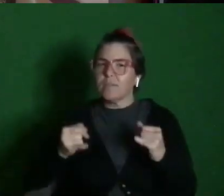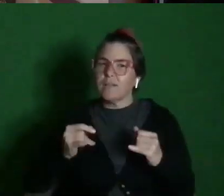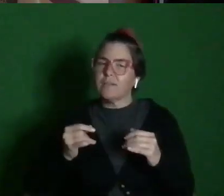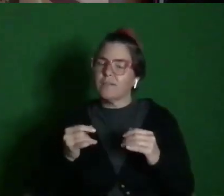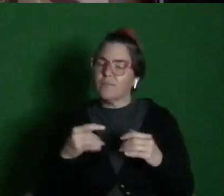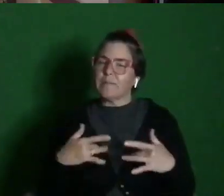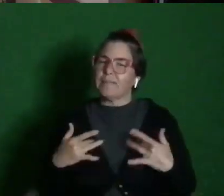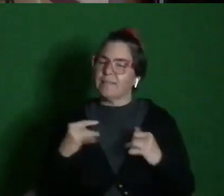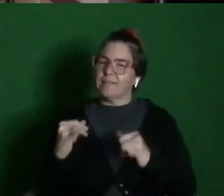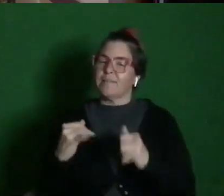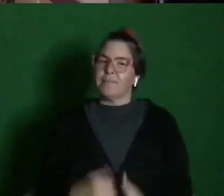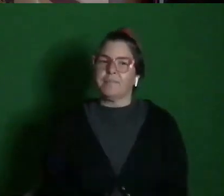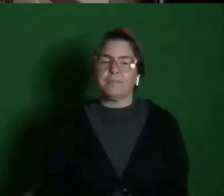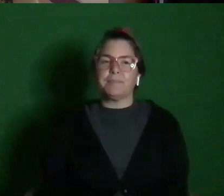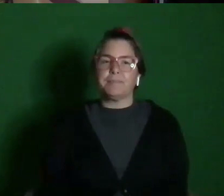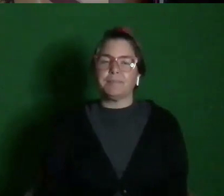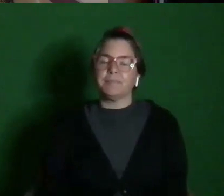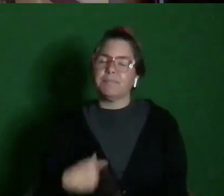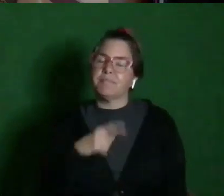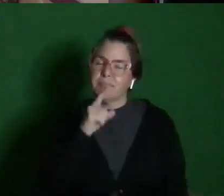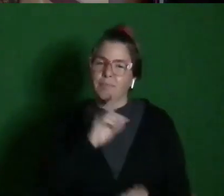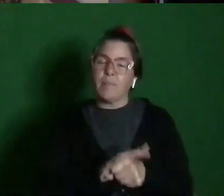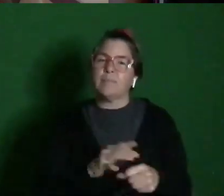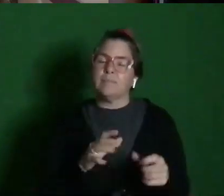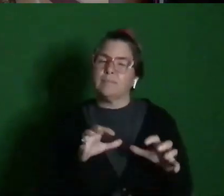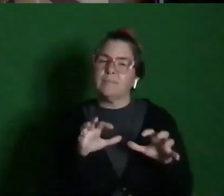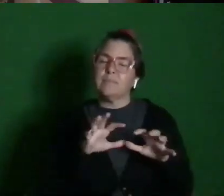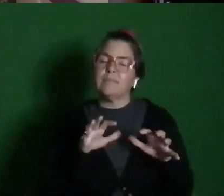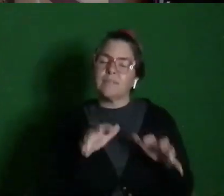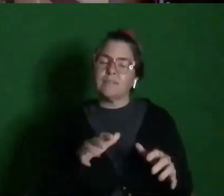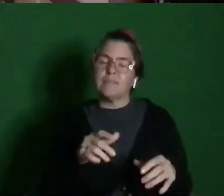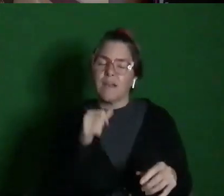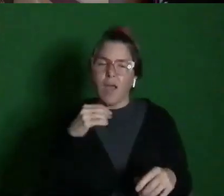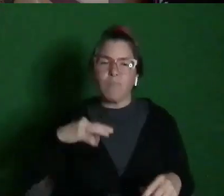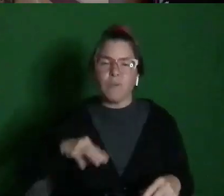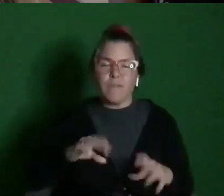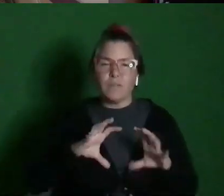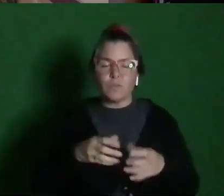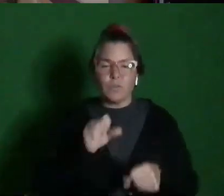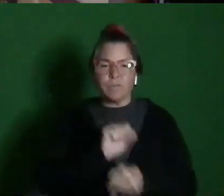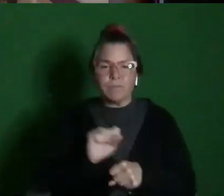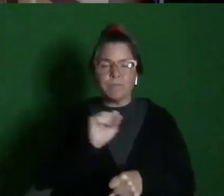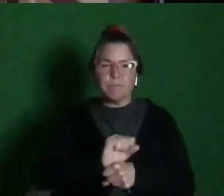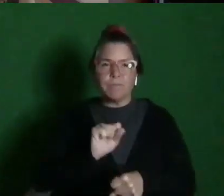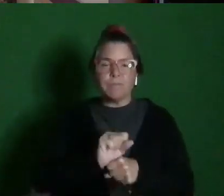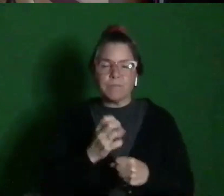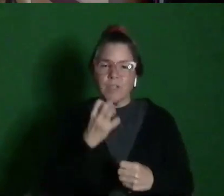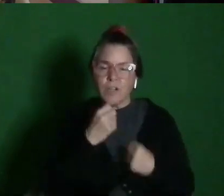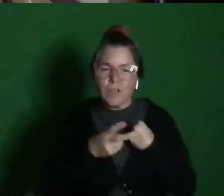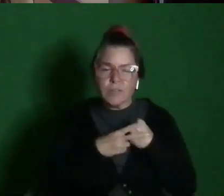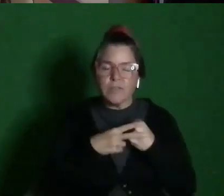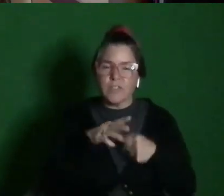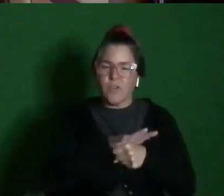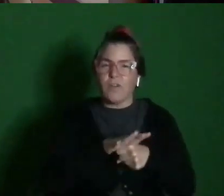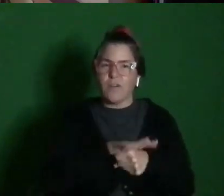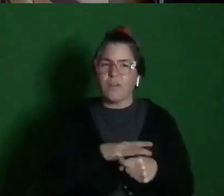excited. And I guarantee you that there's a ton of local nonprofits and groups that are working on conservation in that area. So